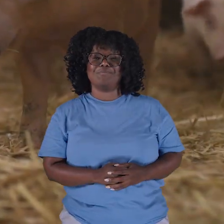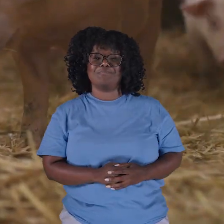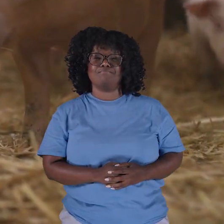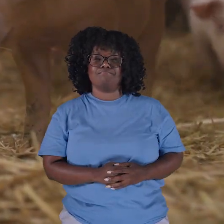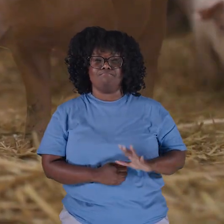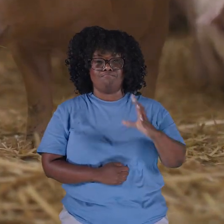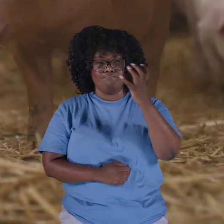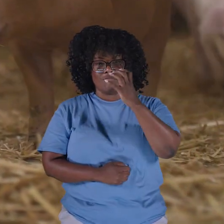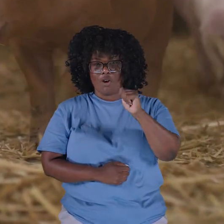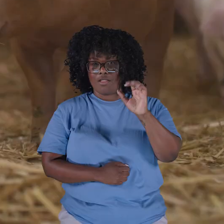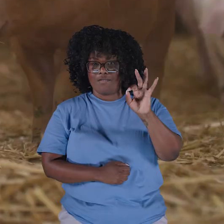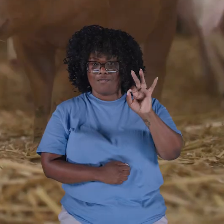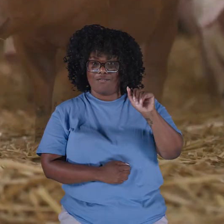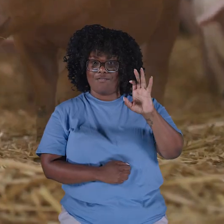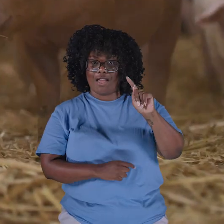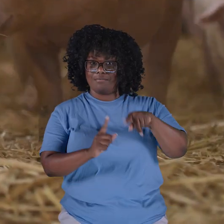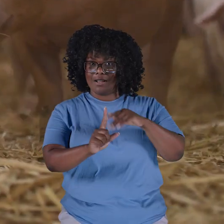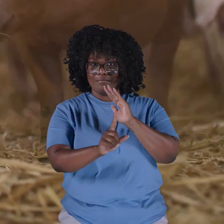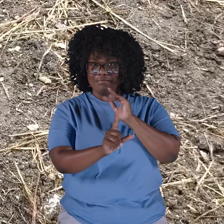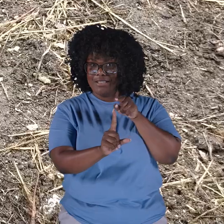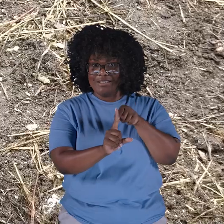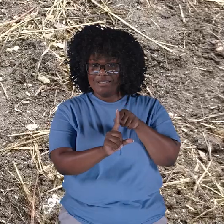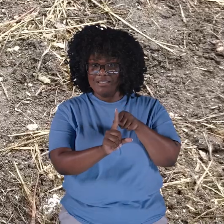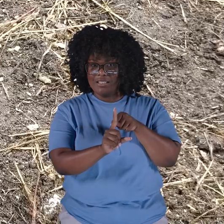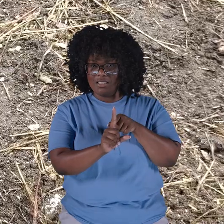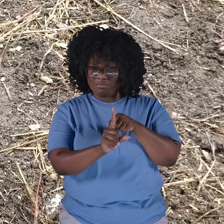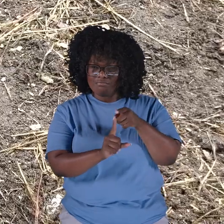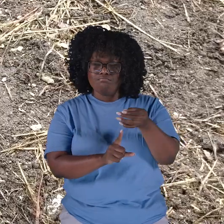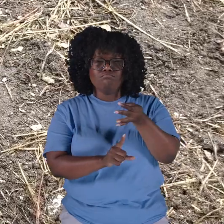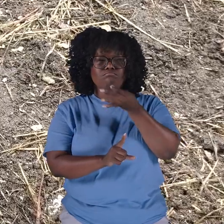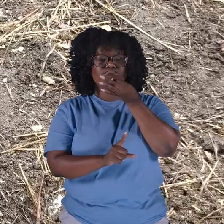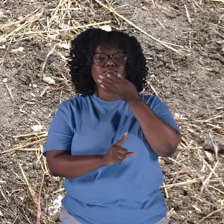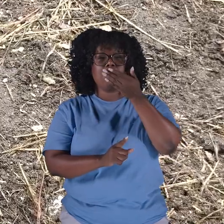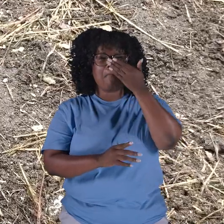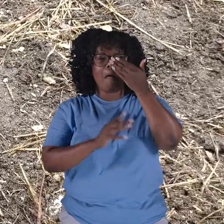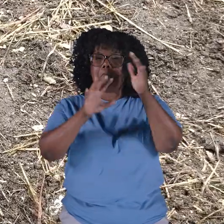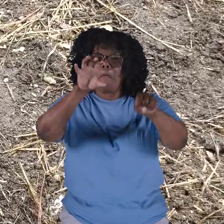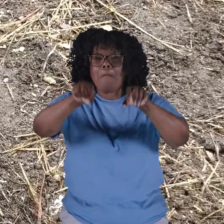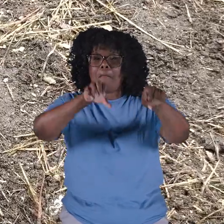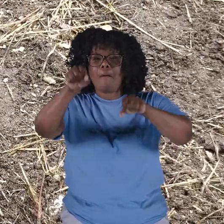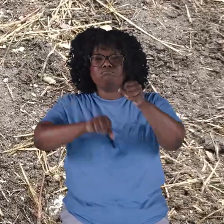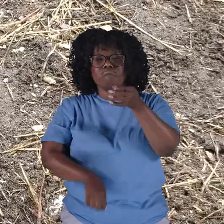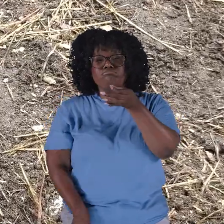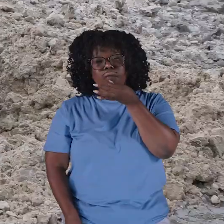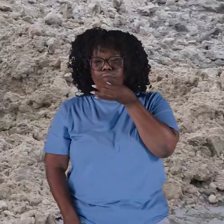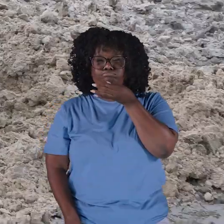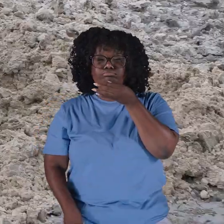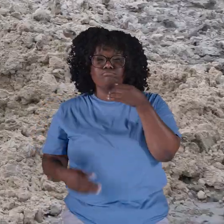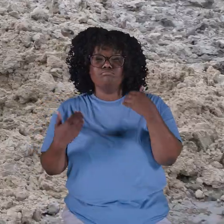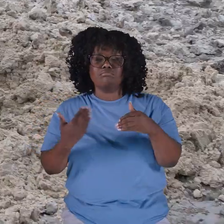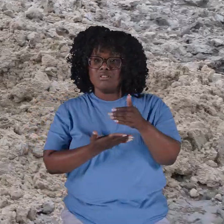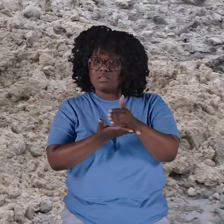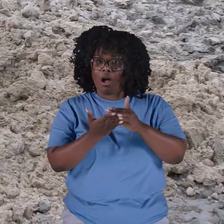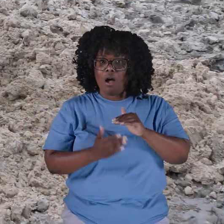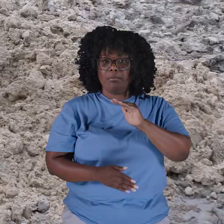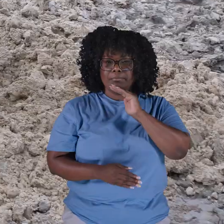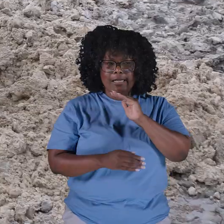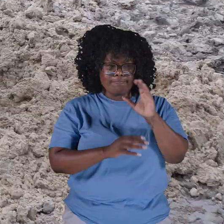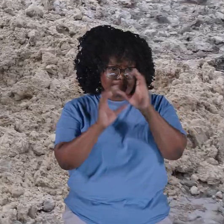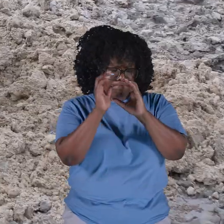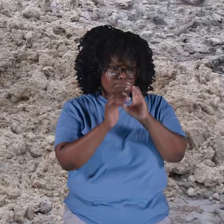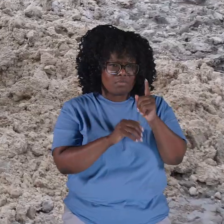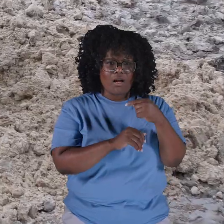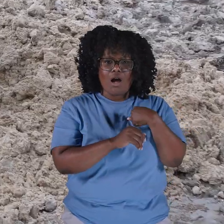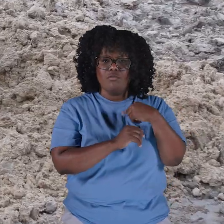Another amazing fact about pigs is that they have an excellent sense of smell. Some pigs are trained to